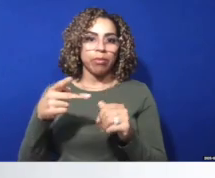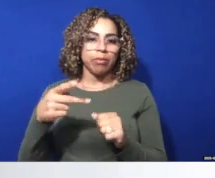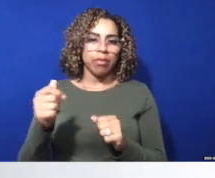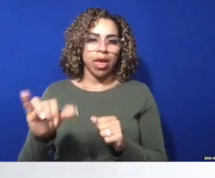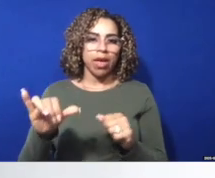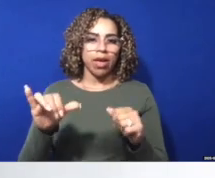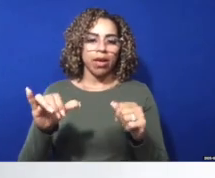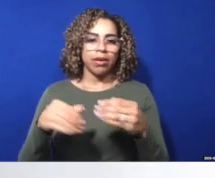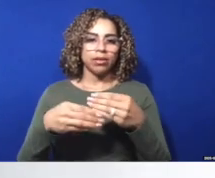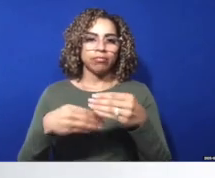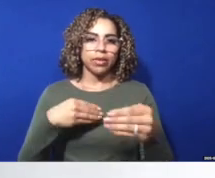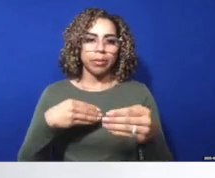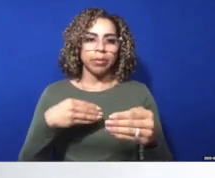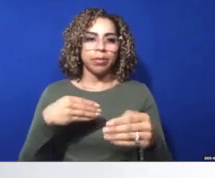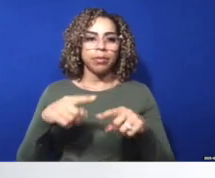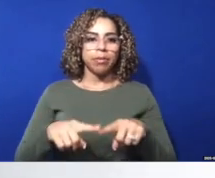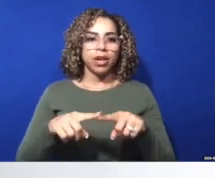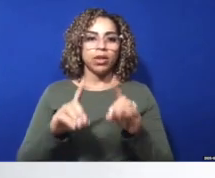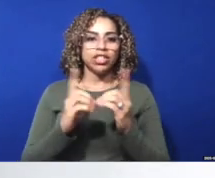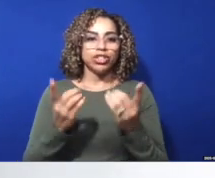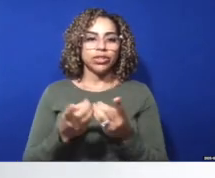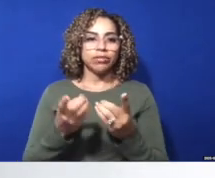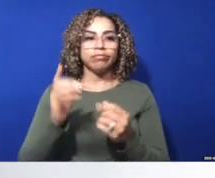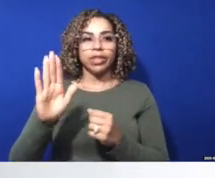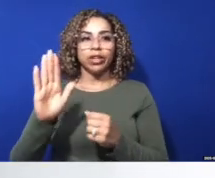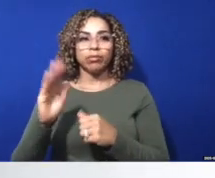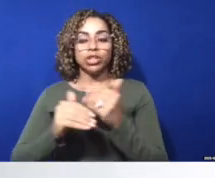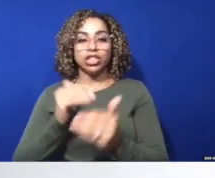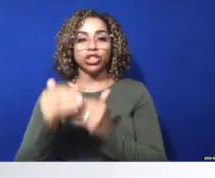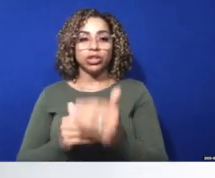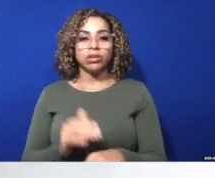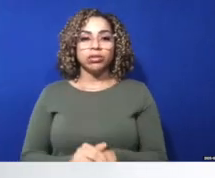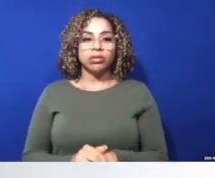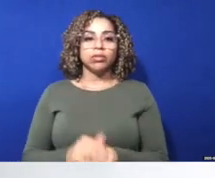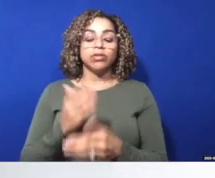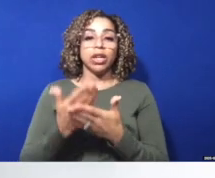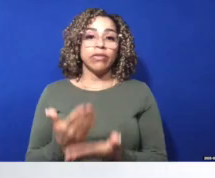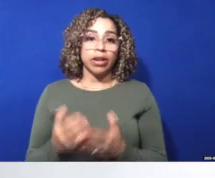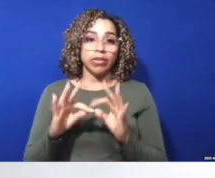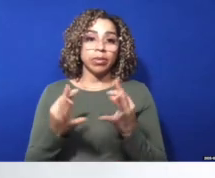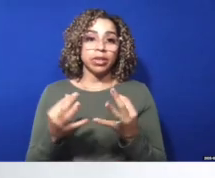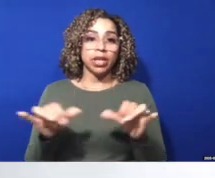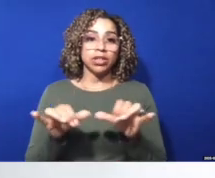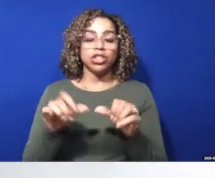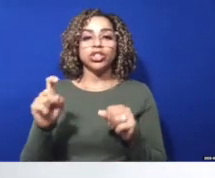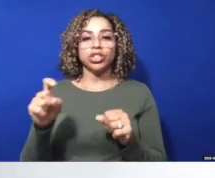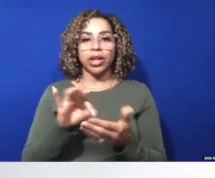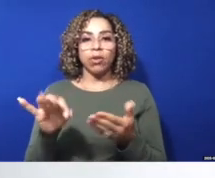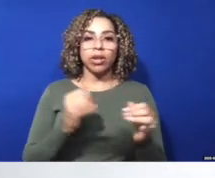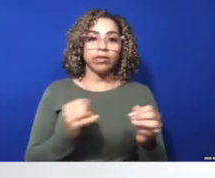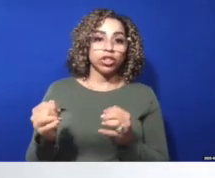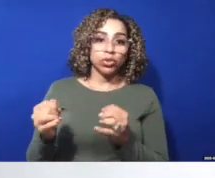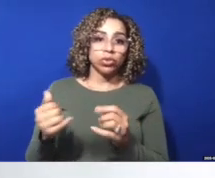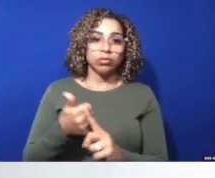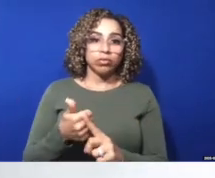procedure. To verify household size, all light-duty vehicle incentive programs should count the individual, spouse, and